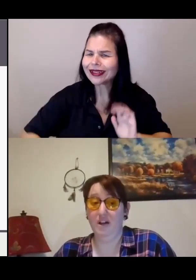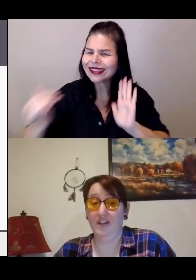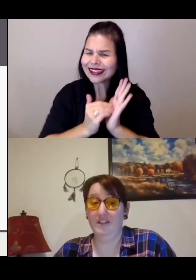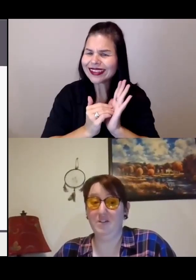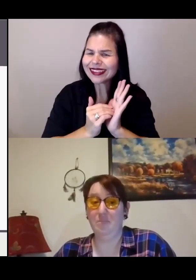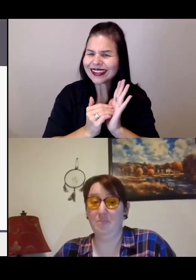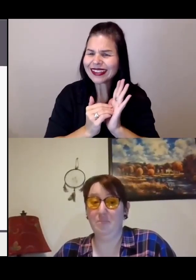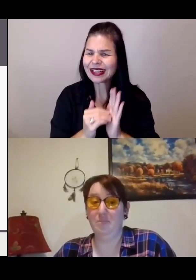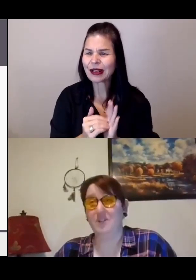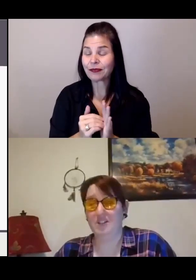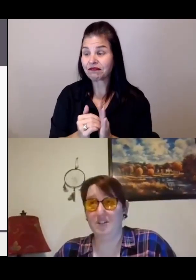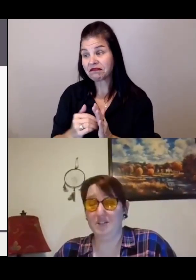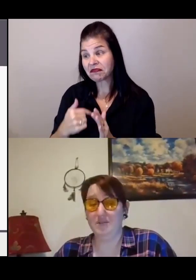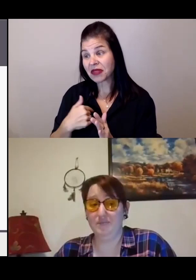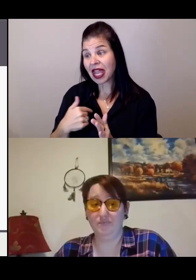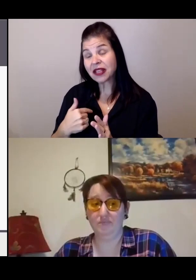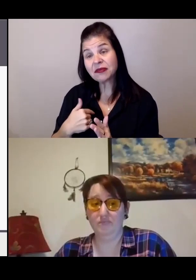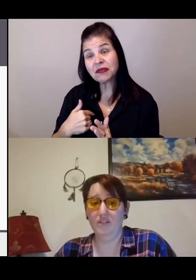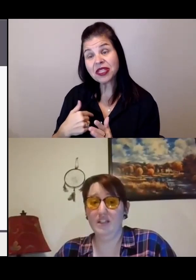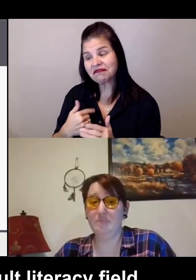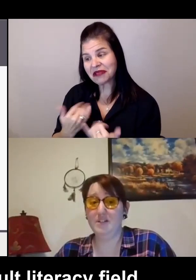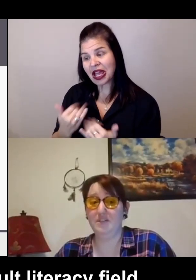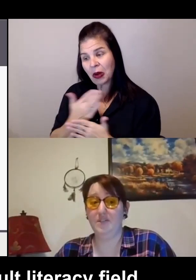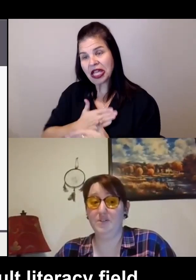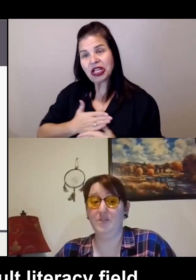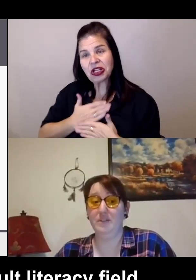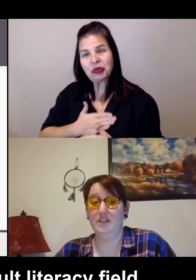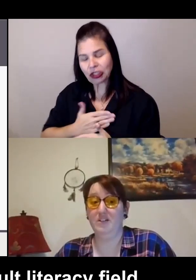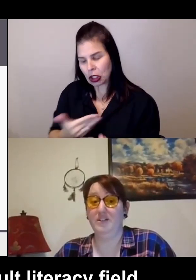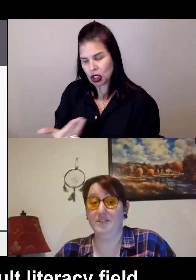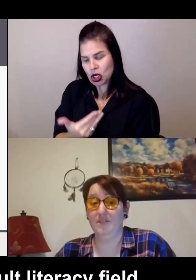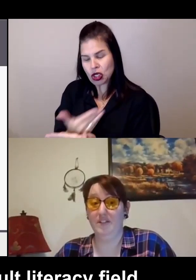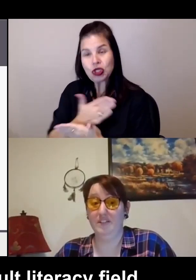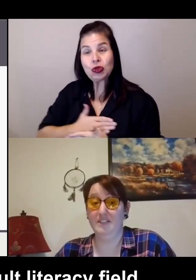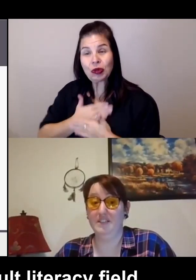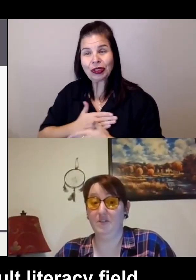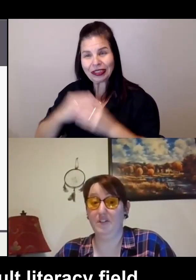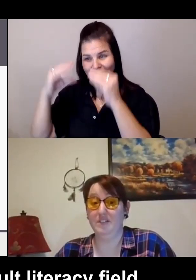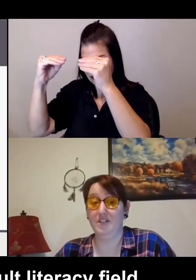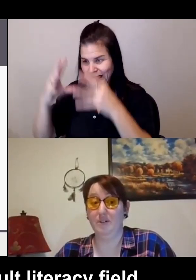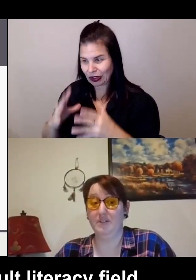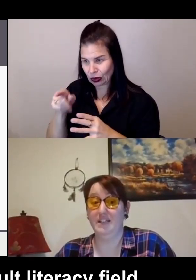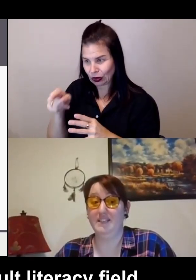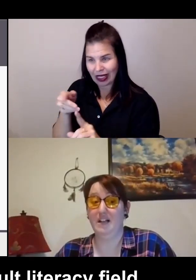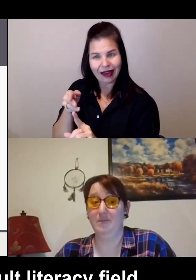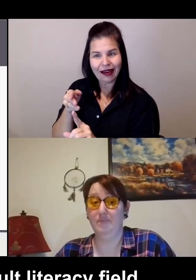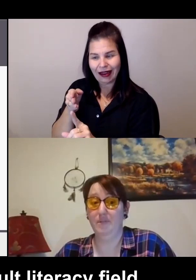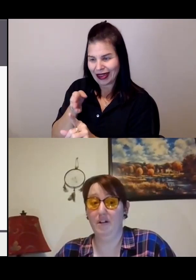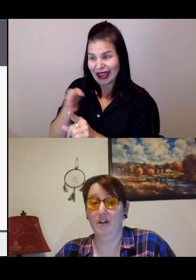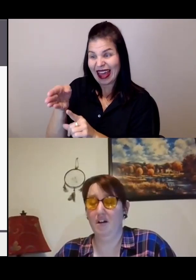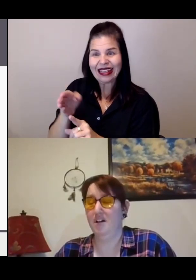Also, I've gained a new appreciation for teachers, especially for those of you in the adult literacy field and its sister fields, careers in